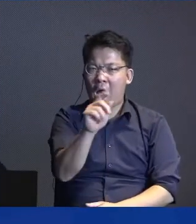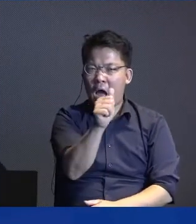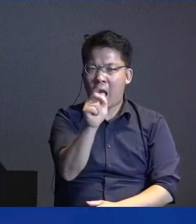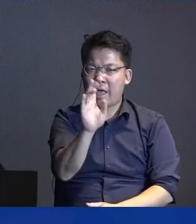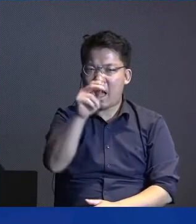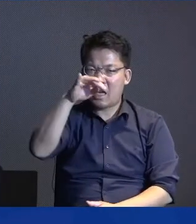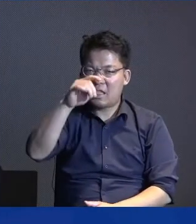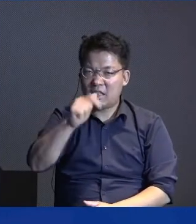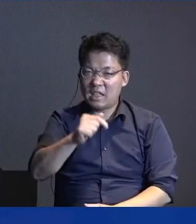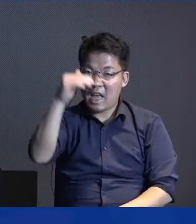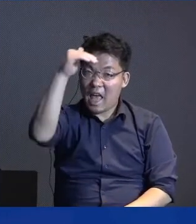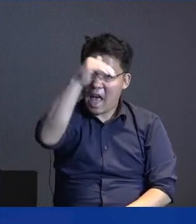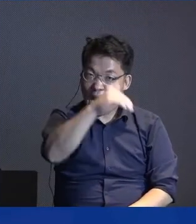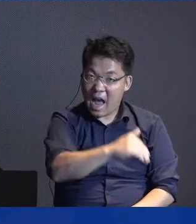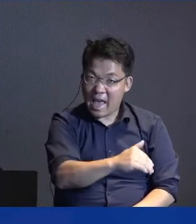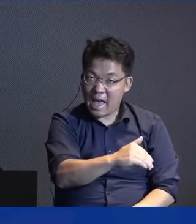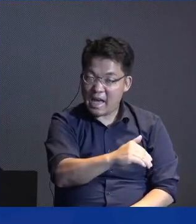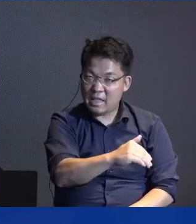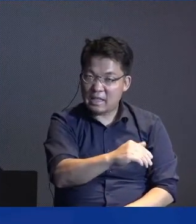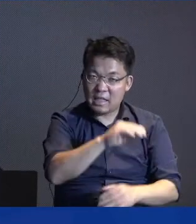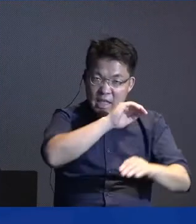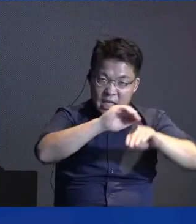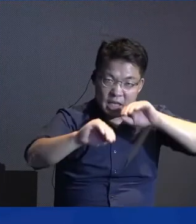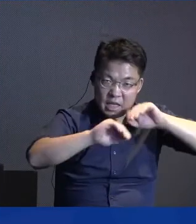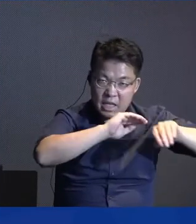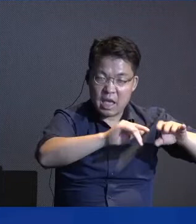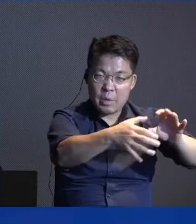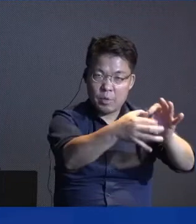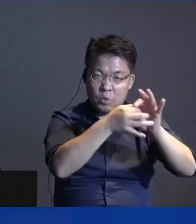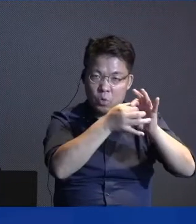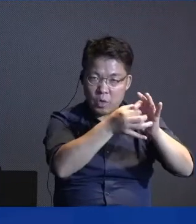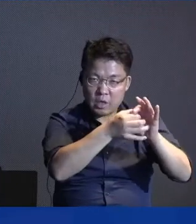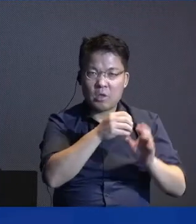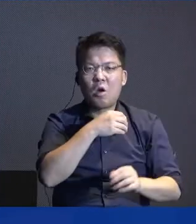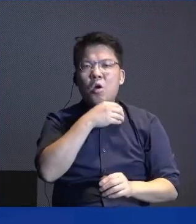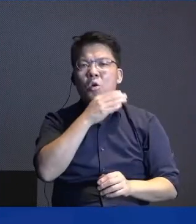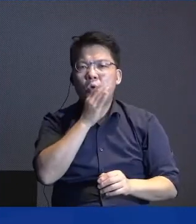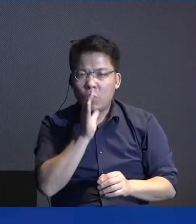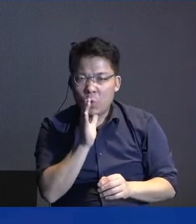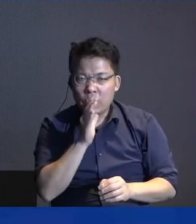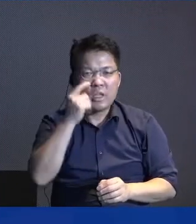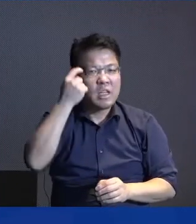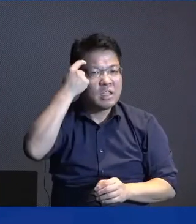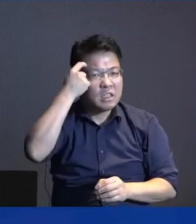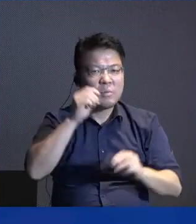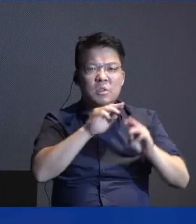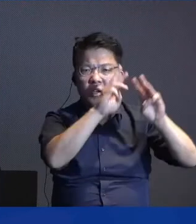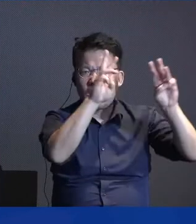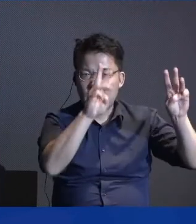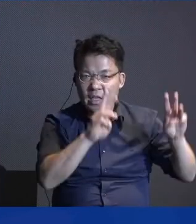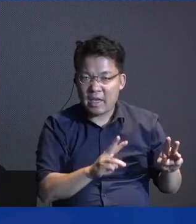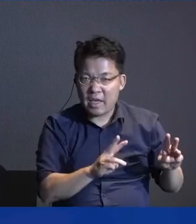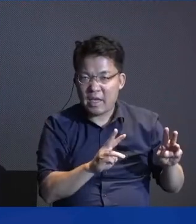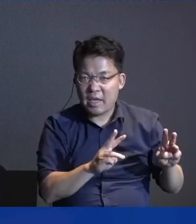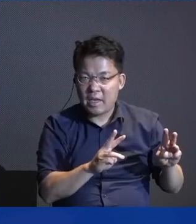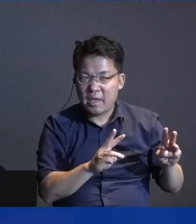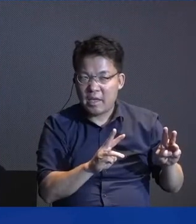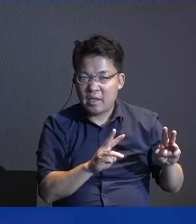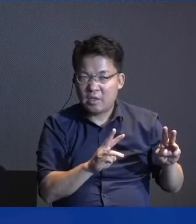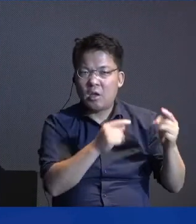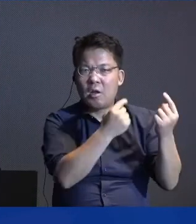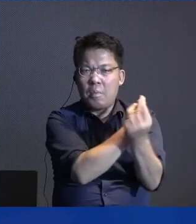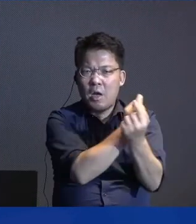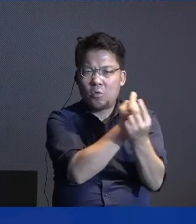of older adults. And what is the bottom up strategy that we also can intervene,